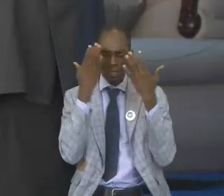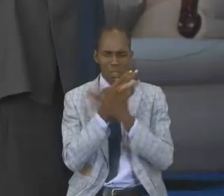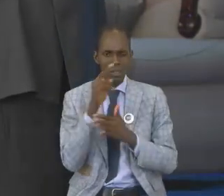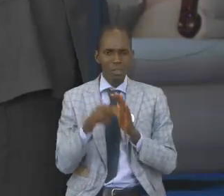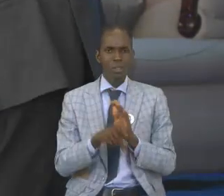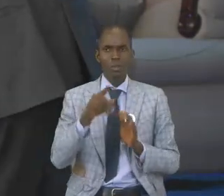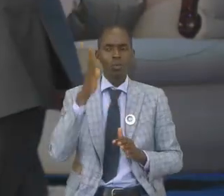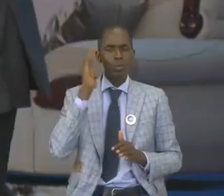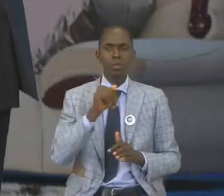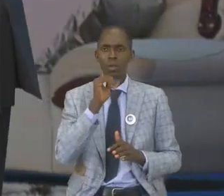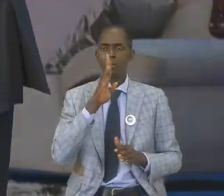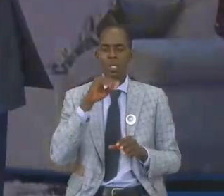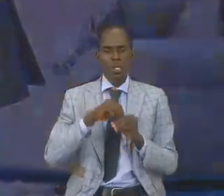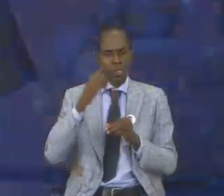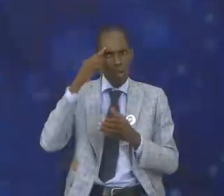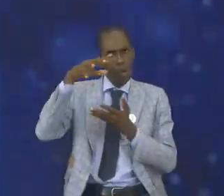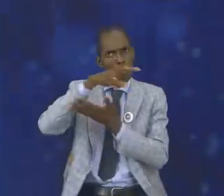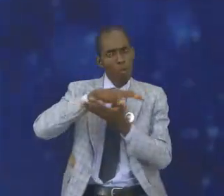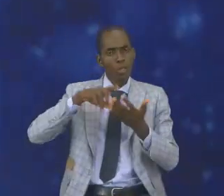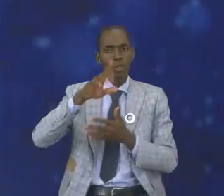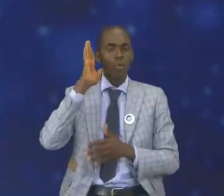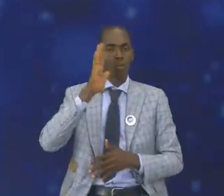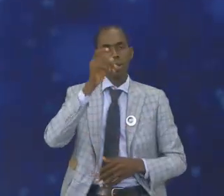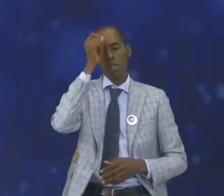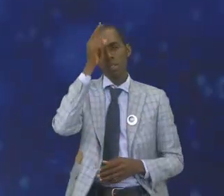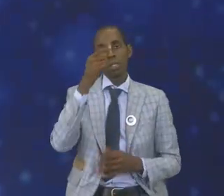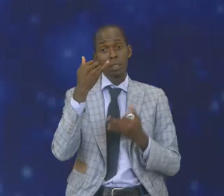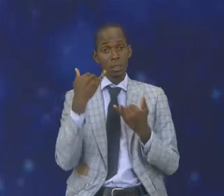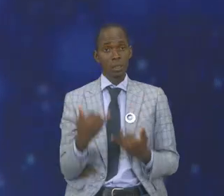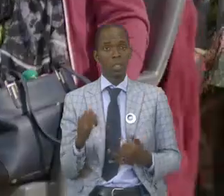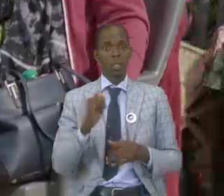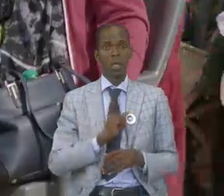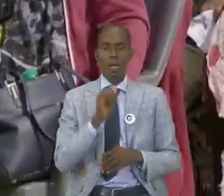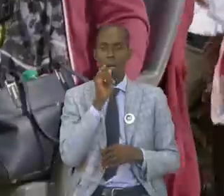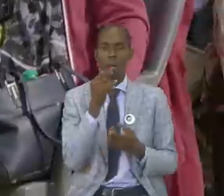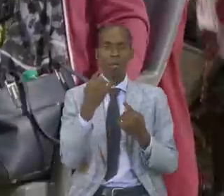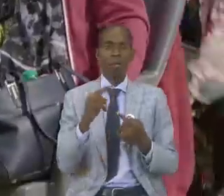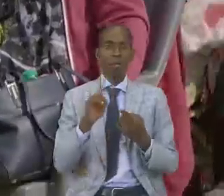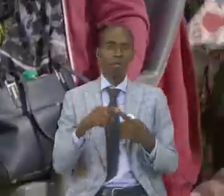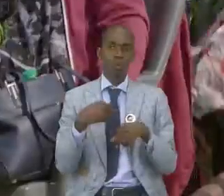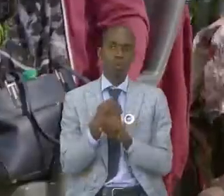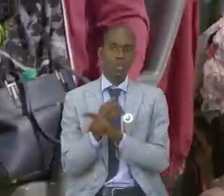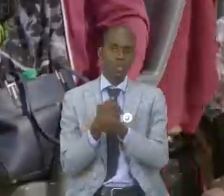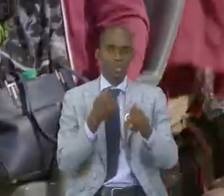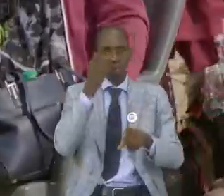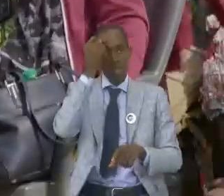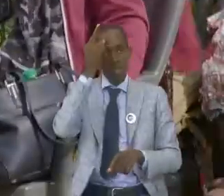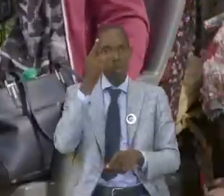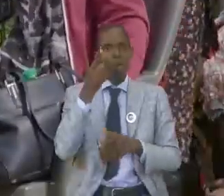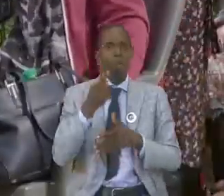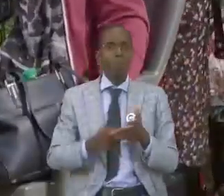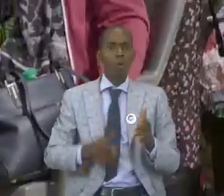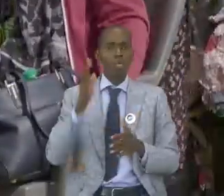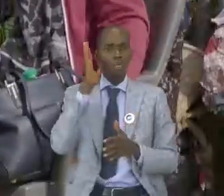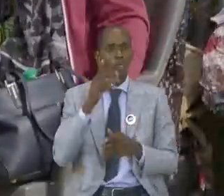in confusion. You will understand. Now I am come to make thee understand what shall befall